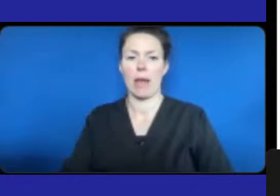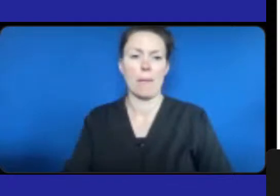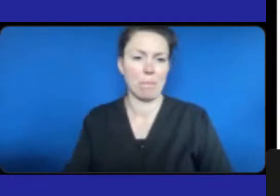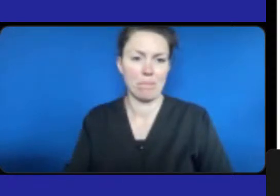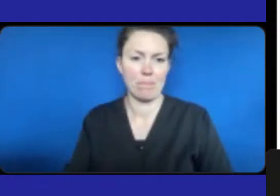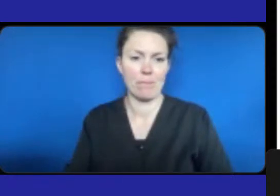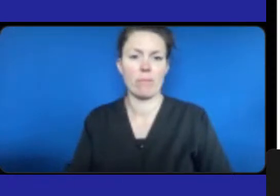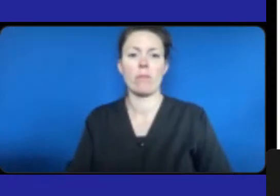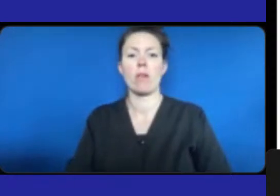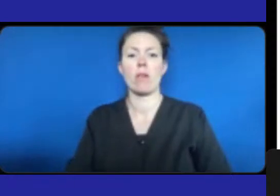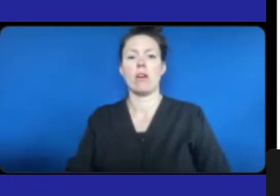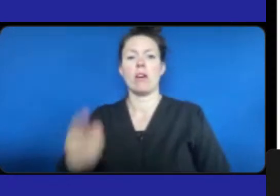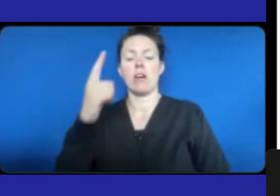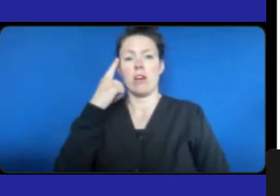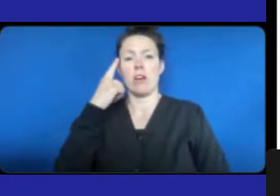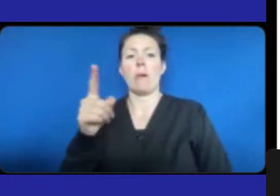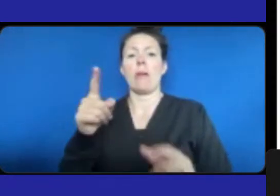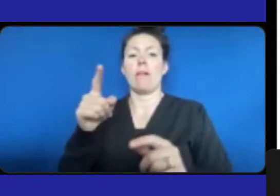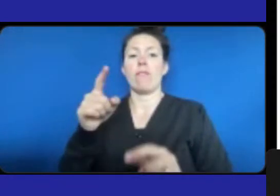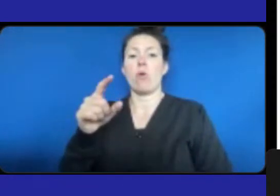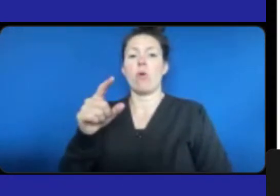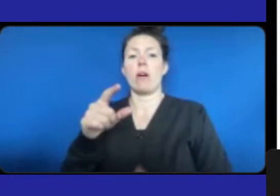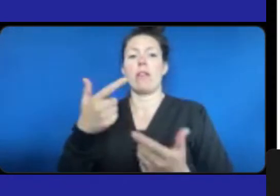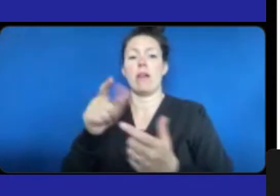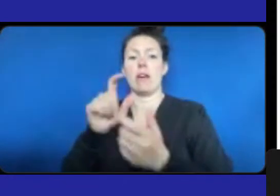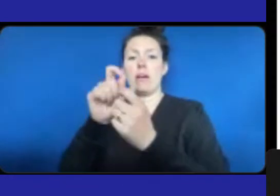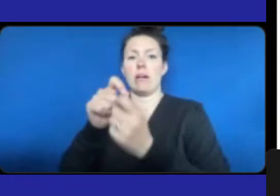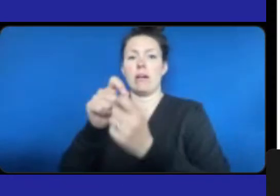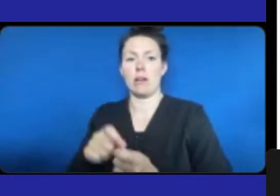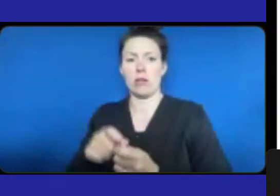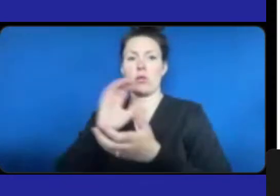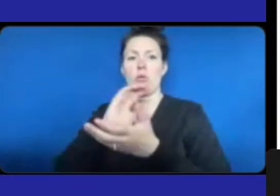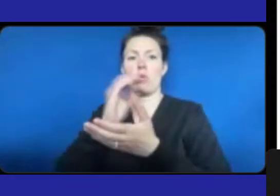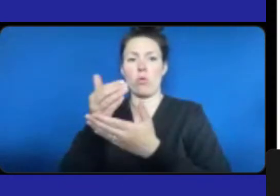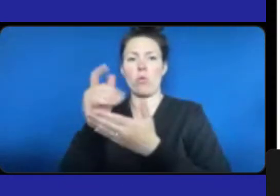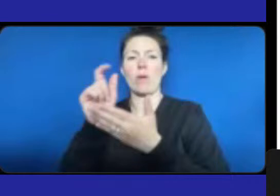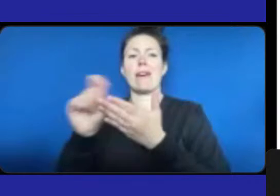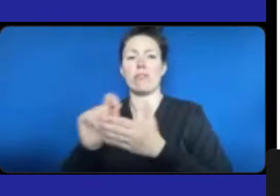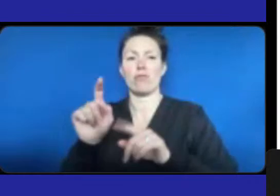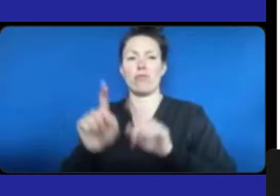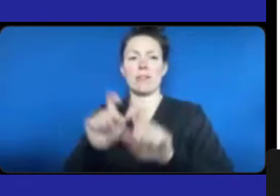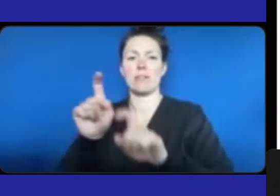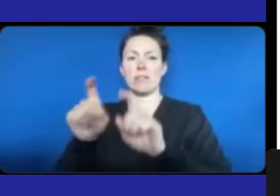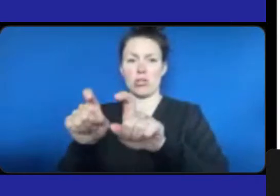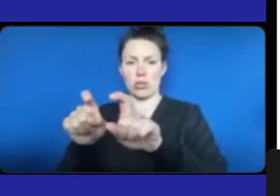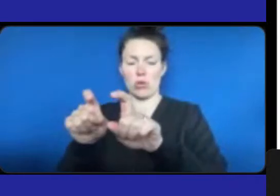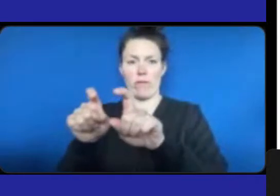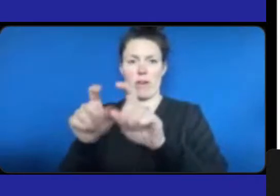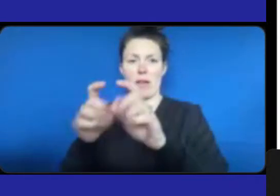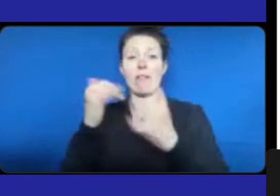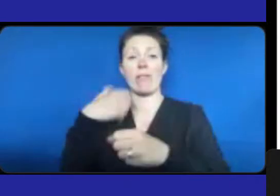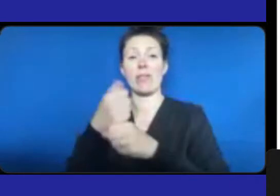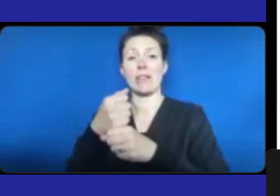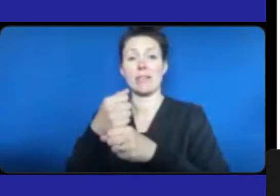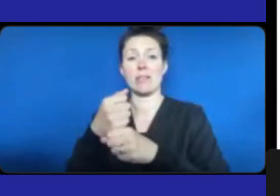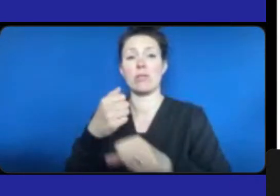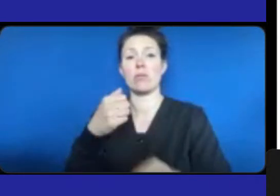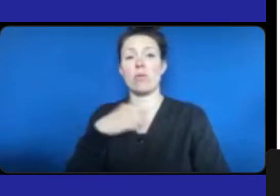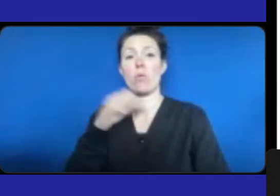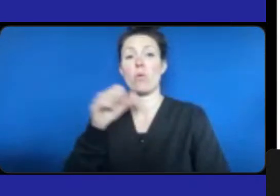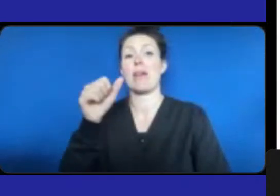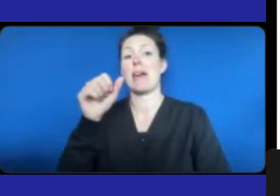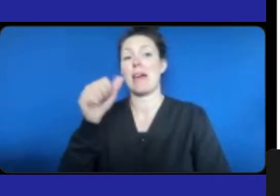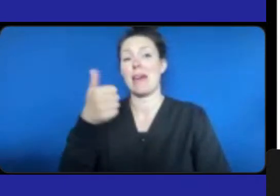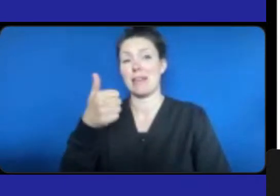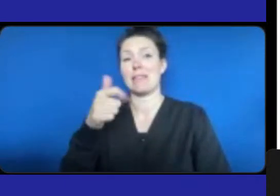the quantitative side, we did a written survey. We this year got 10 times as many responses